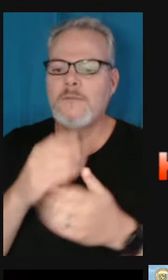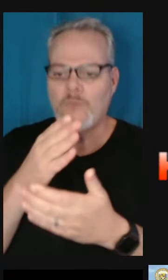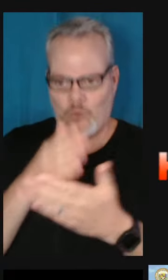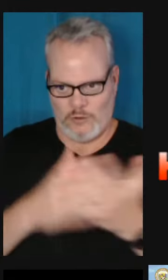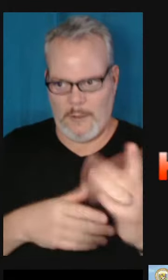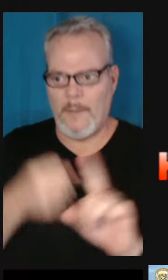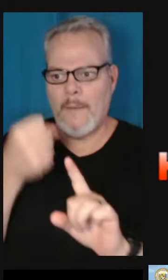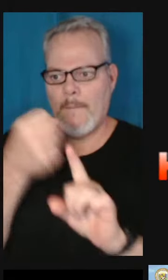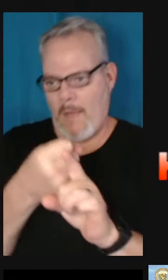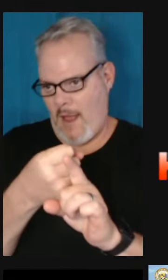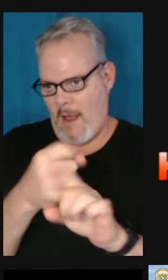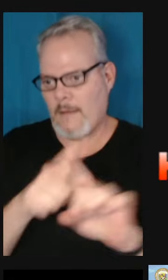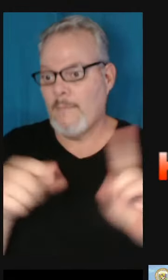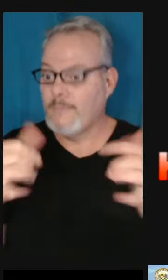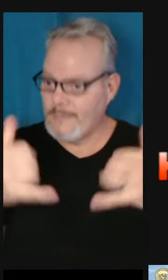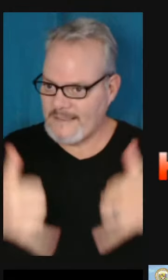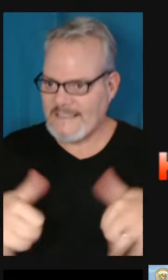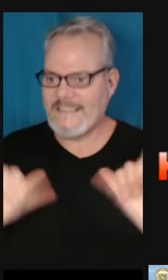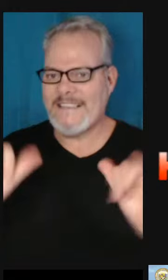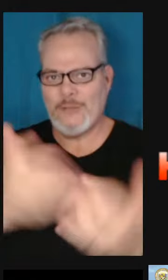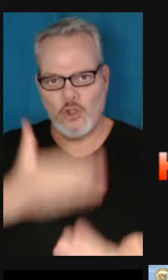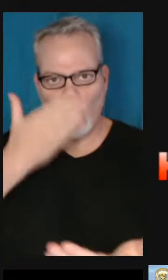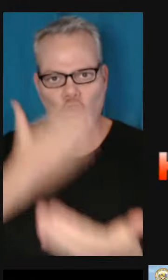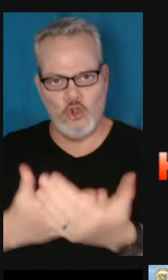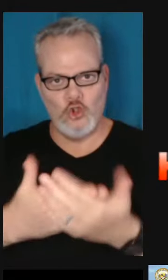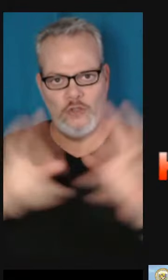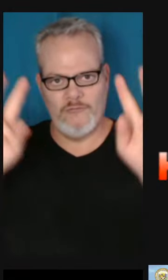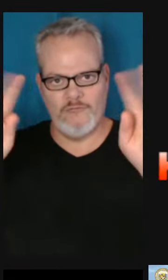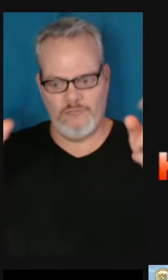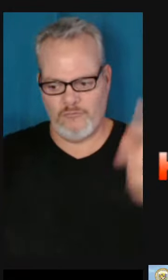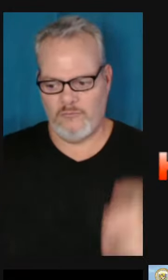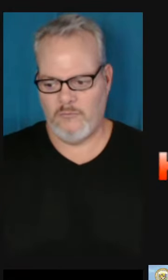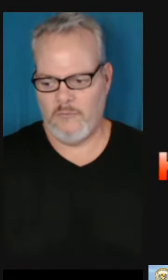just still in a good air quality index level.